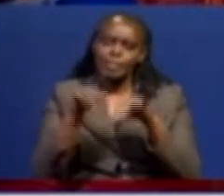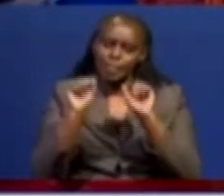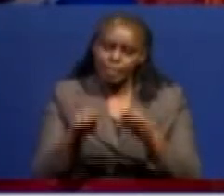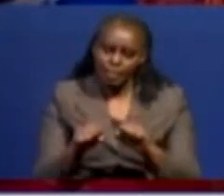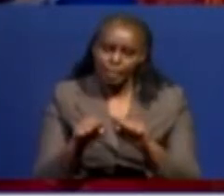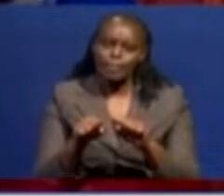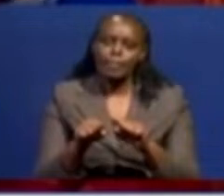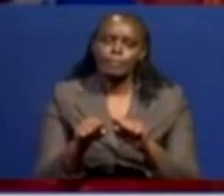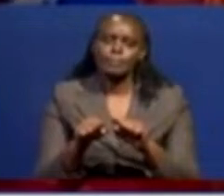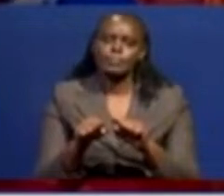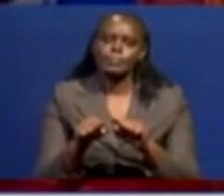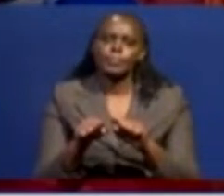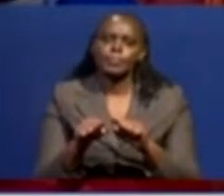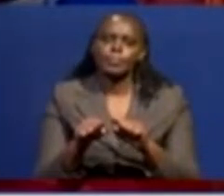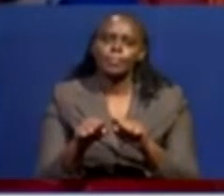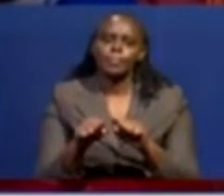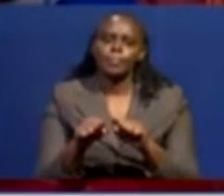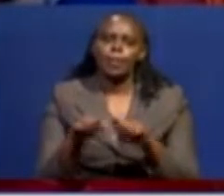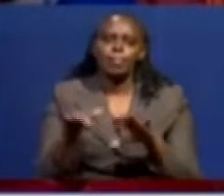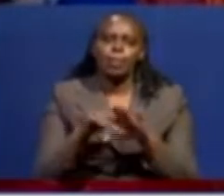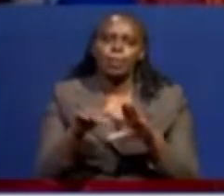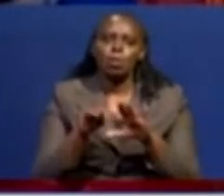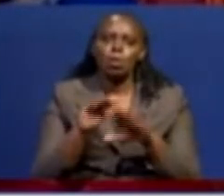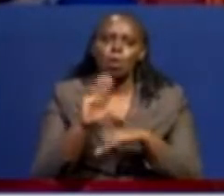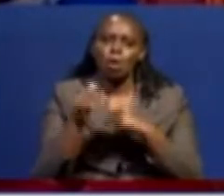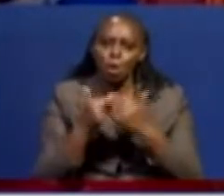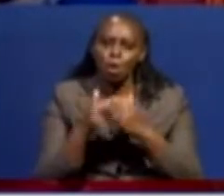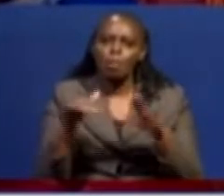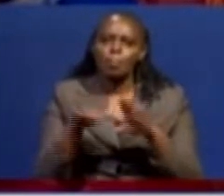They participated except.